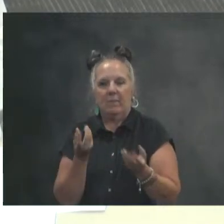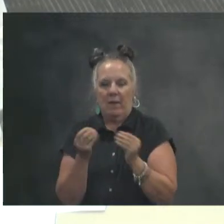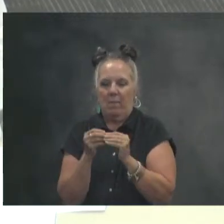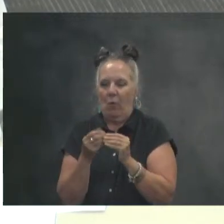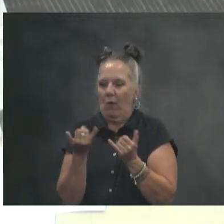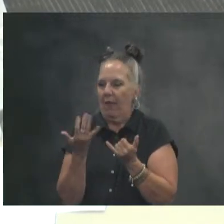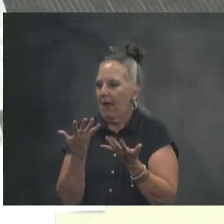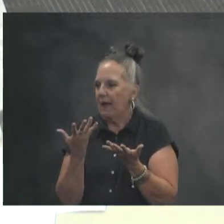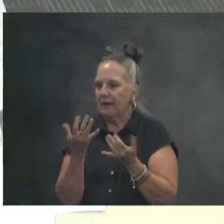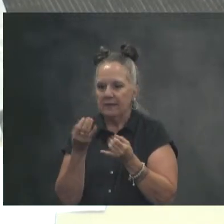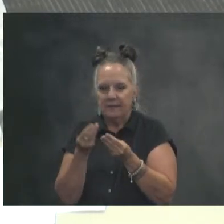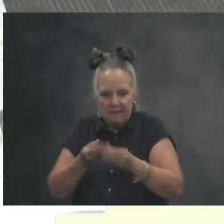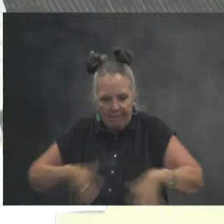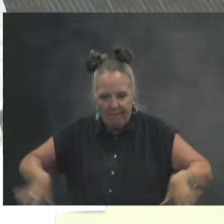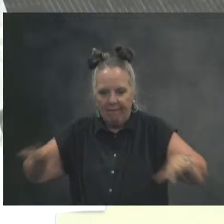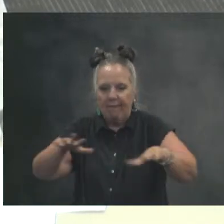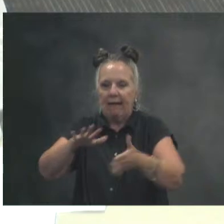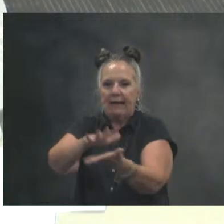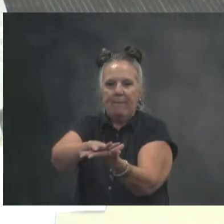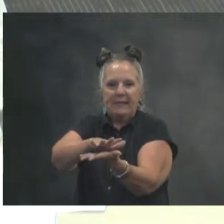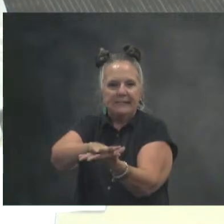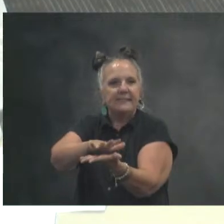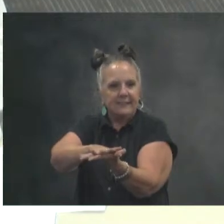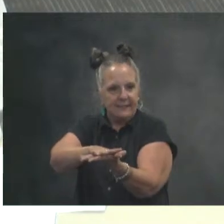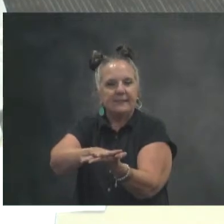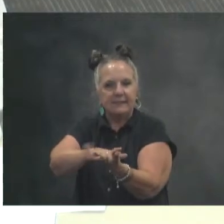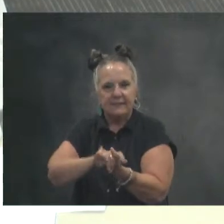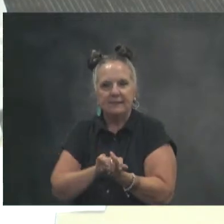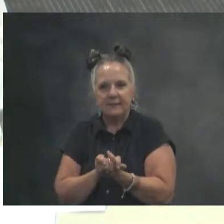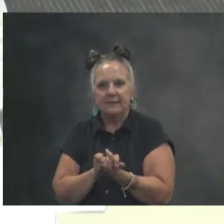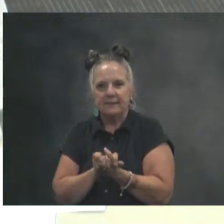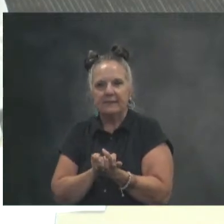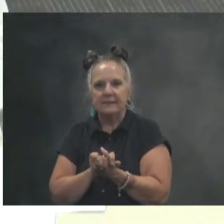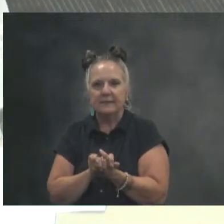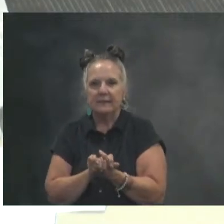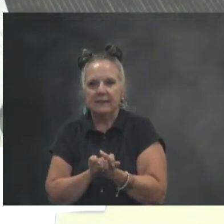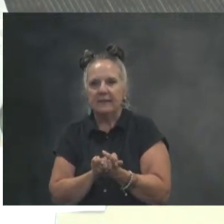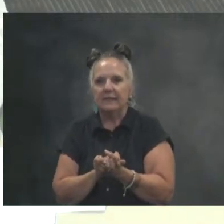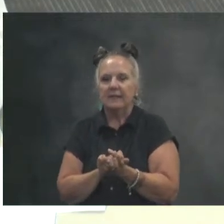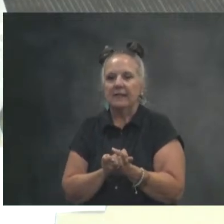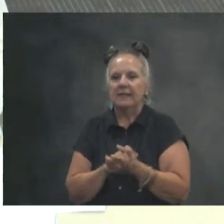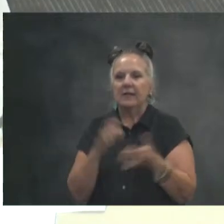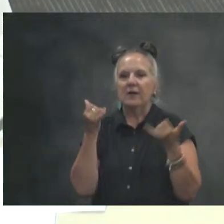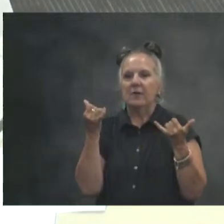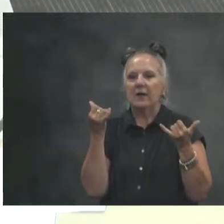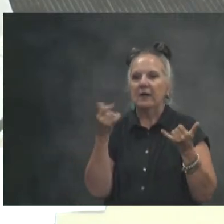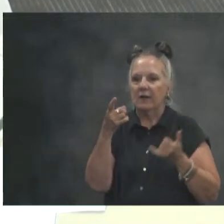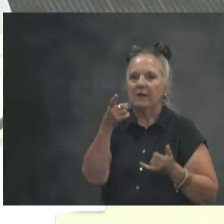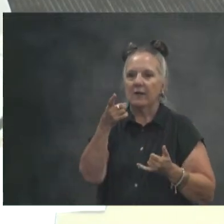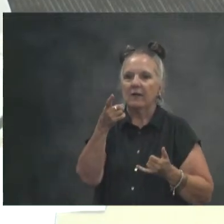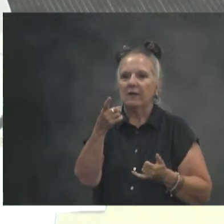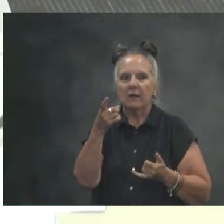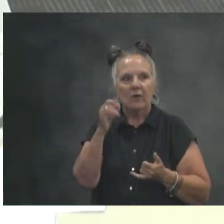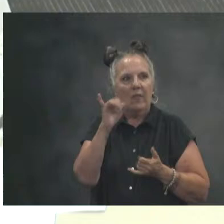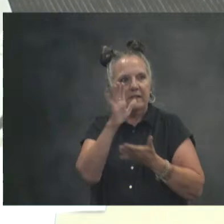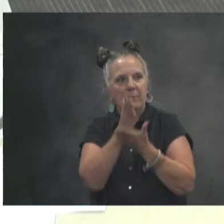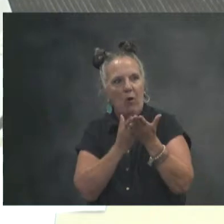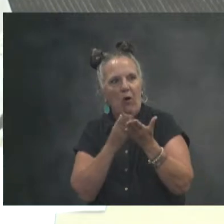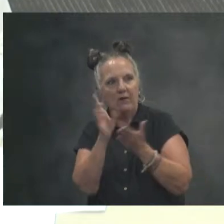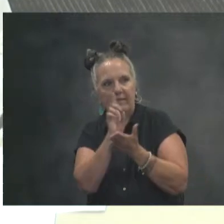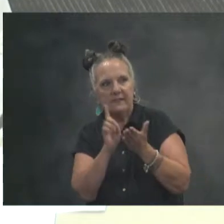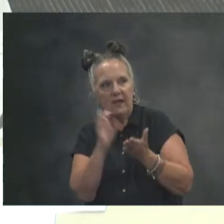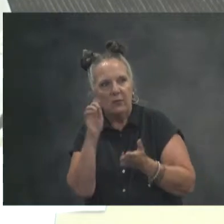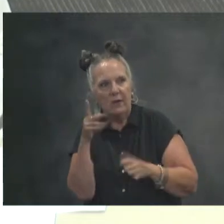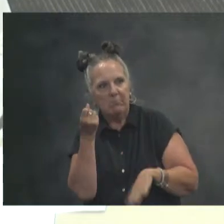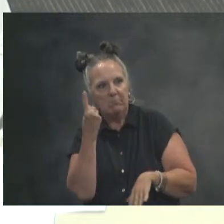which is one of the goals we had. In your one rendering, I almost thought that was this current building behind. I was like, oh no, that's part of the design. Okay, that's